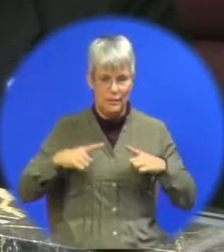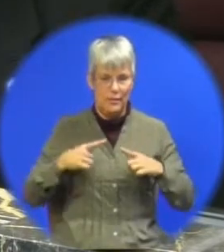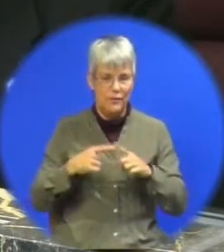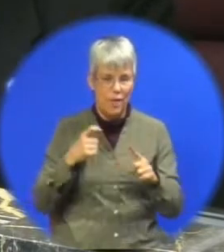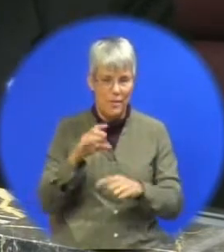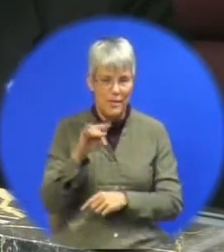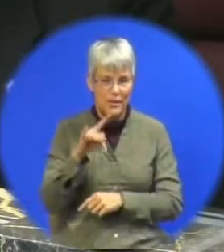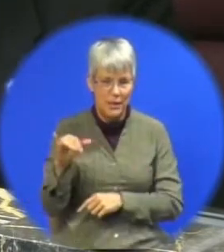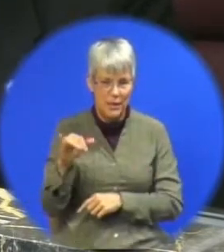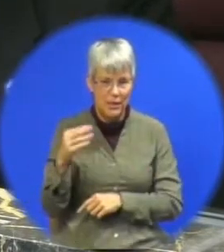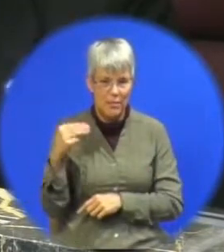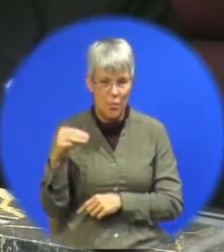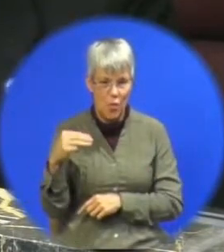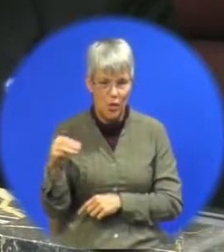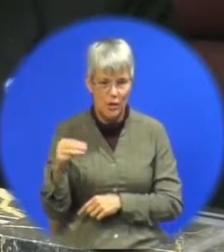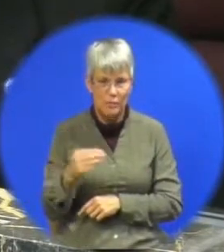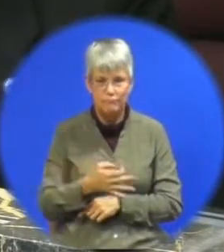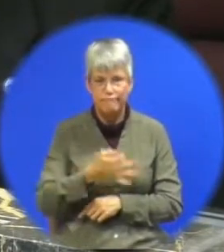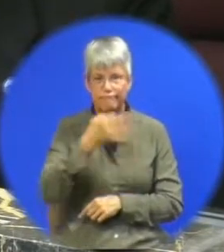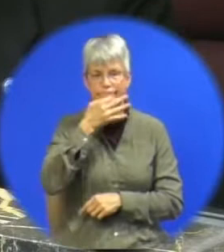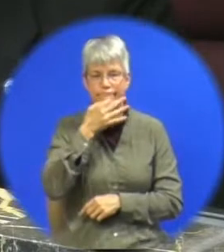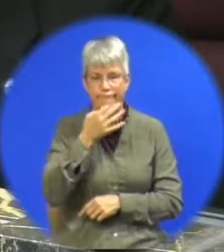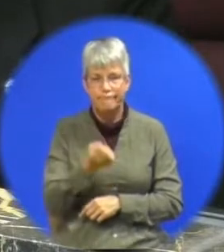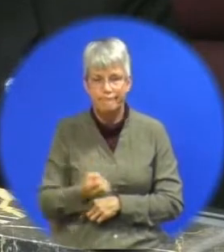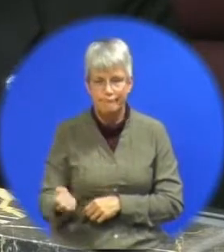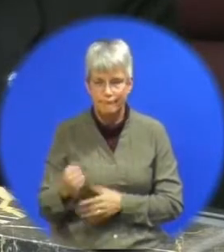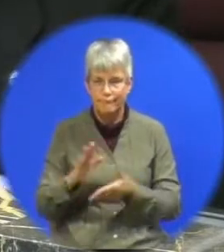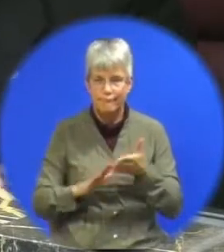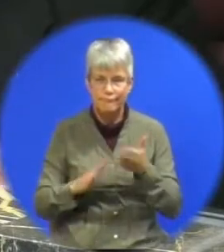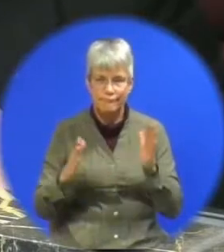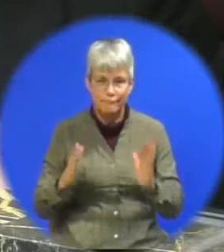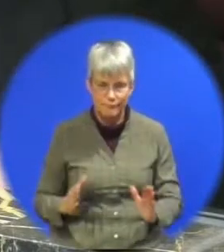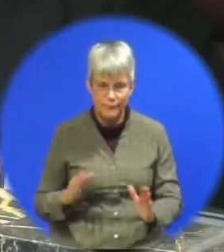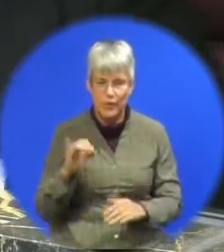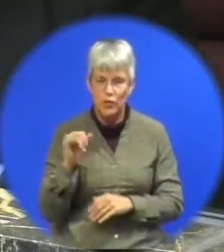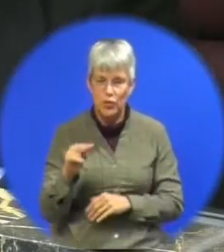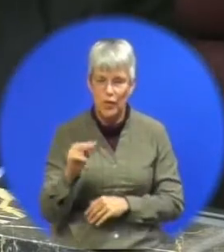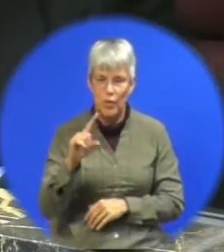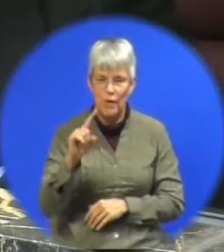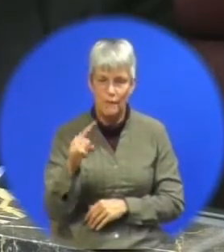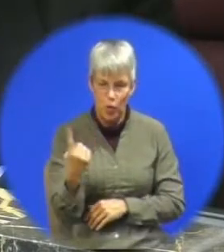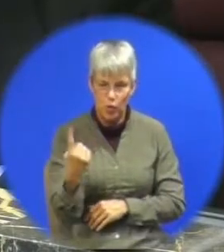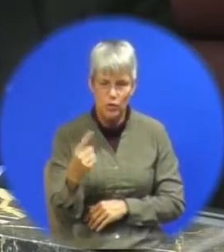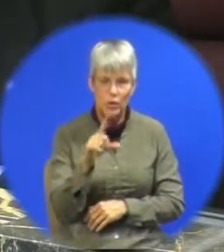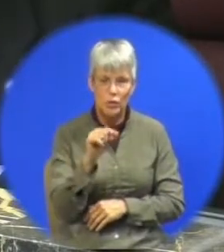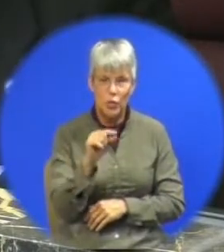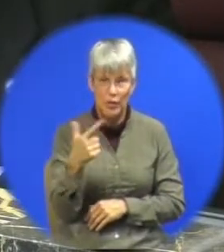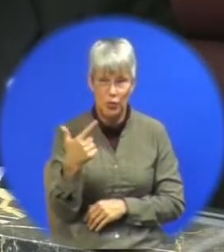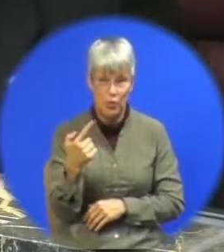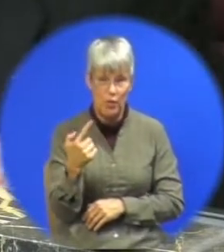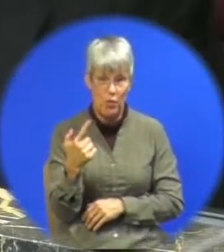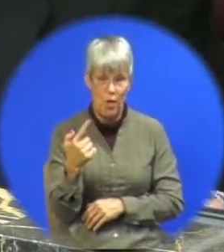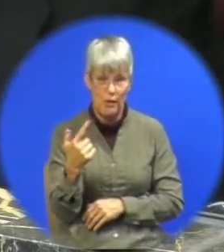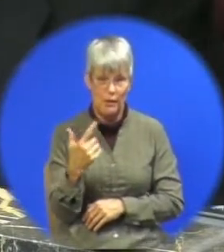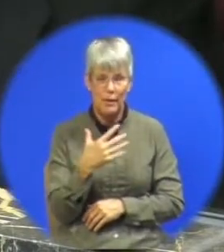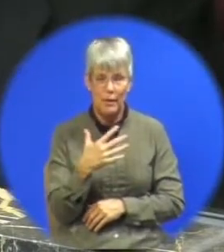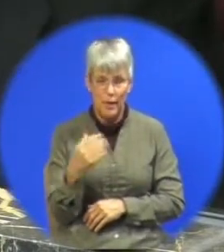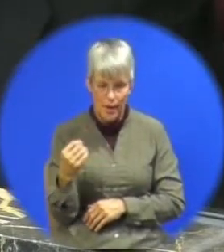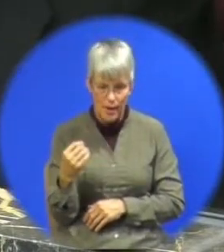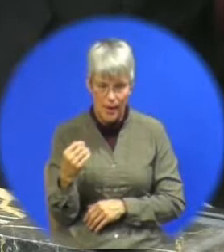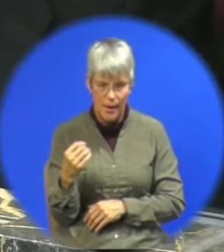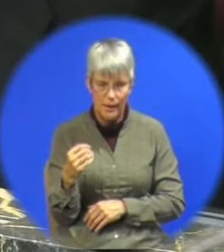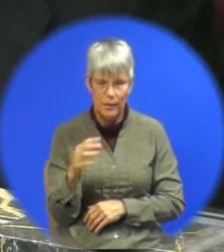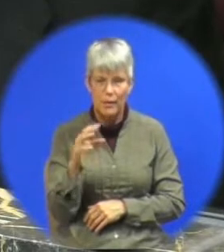the expert equipment operator in the Public Works Department on January 1st, 2021, and whereas the Morganton